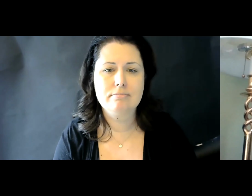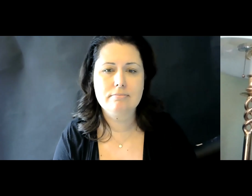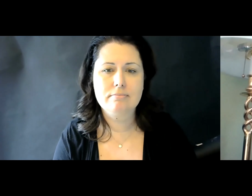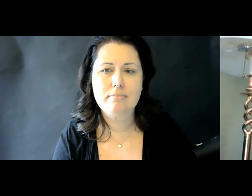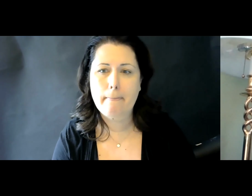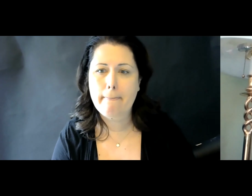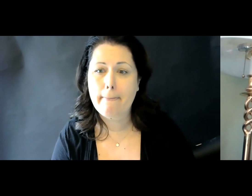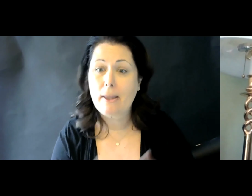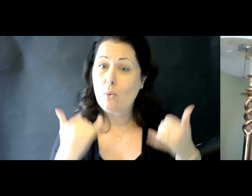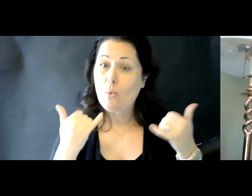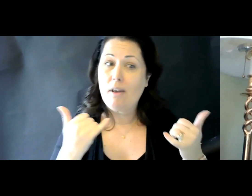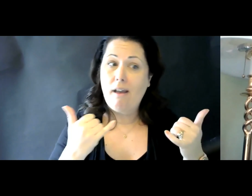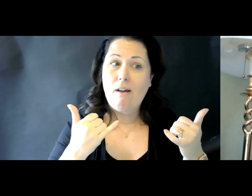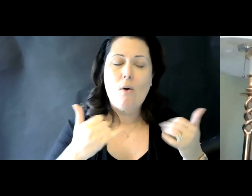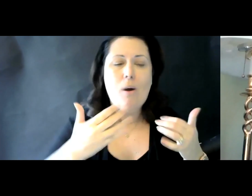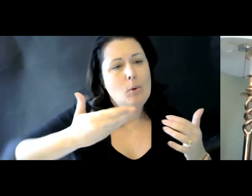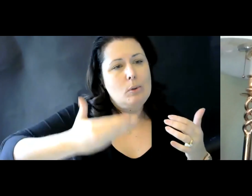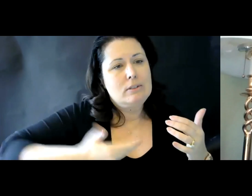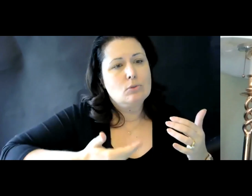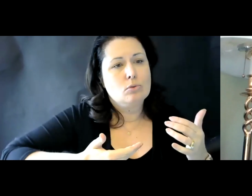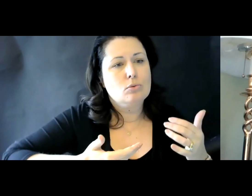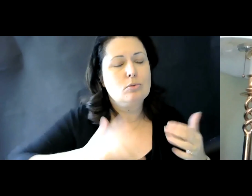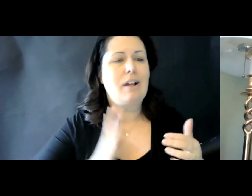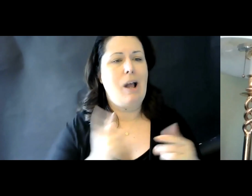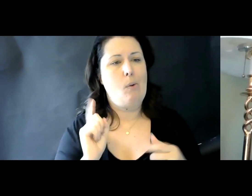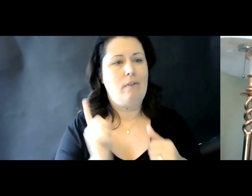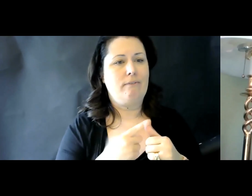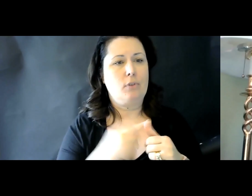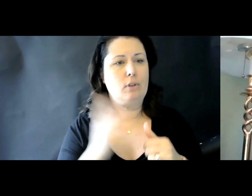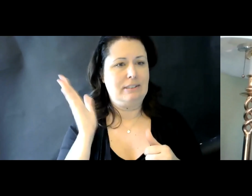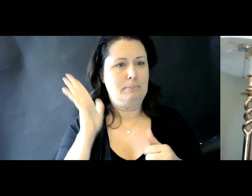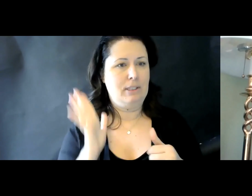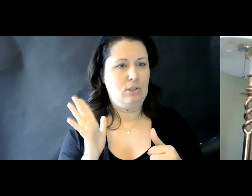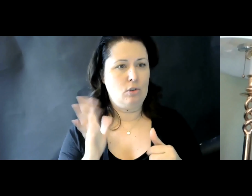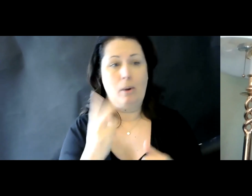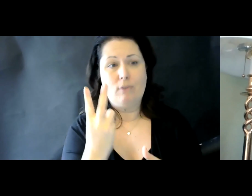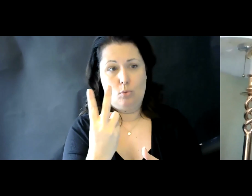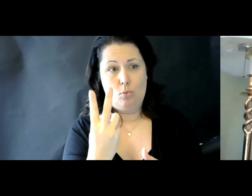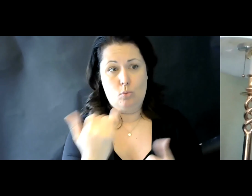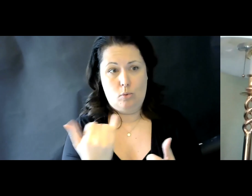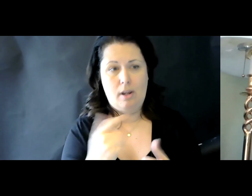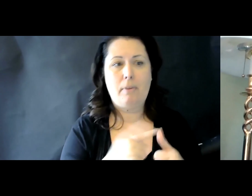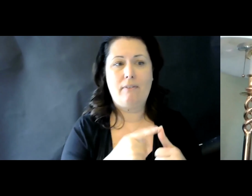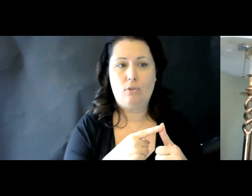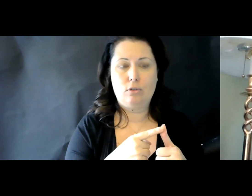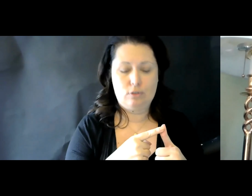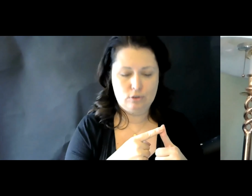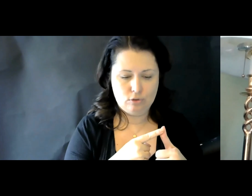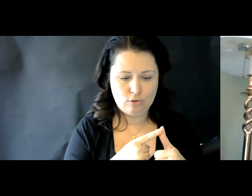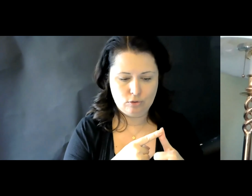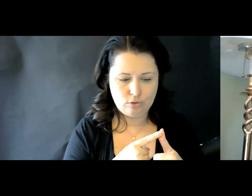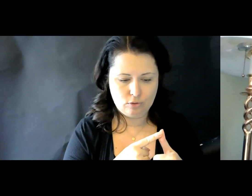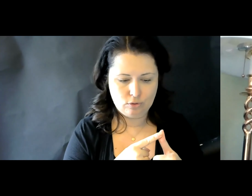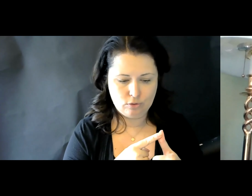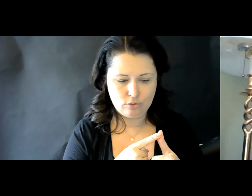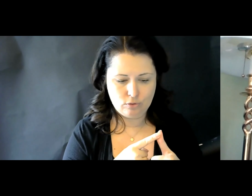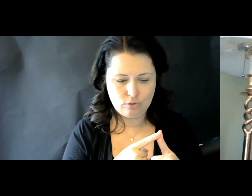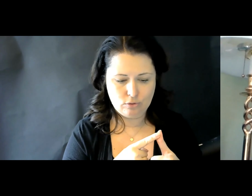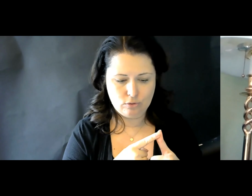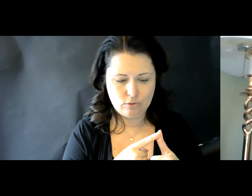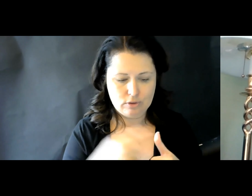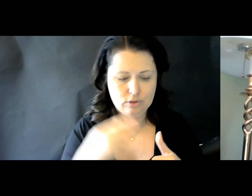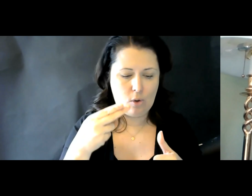without further ado, I would like to introduce our first speaker. We will have 2 speakers today. Jo will do the lion's share, and then Hannah